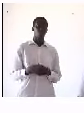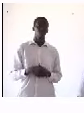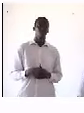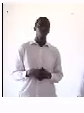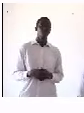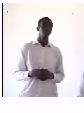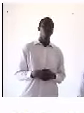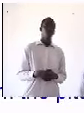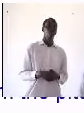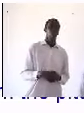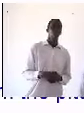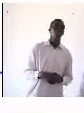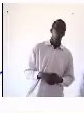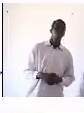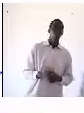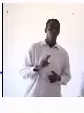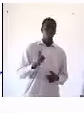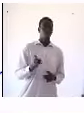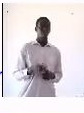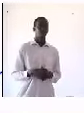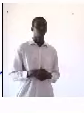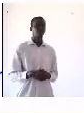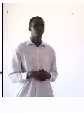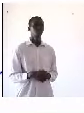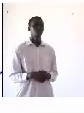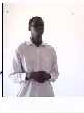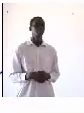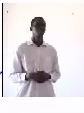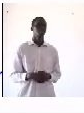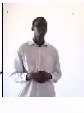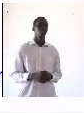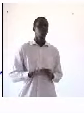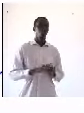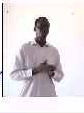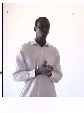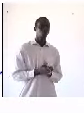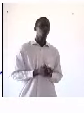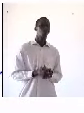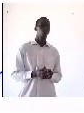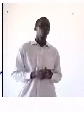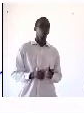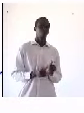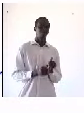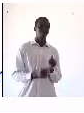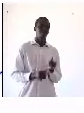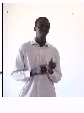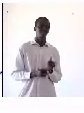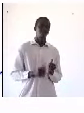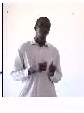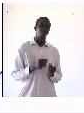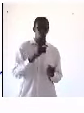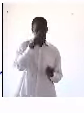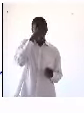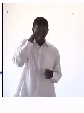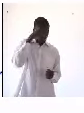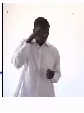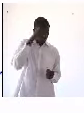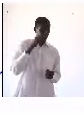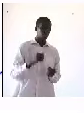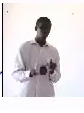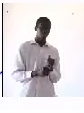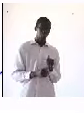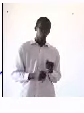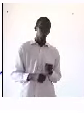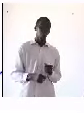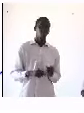in the body is been done by the hypothalamus. And the hypothalamus also controls the secretions